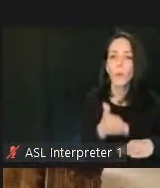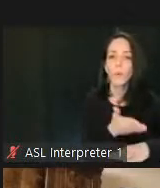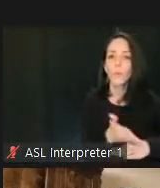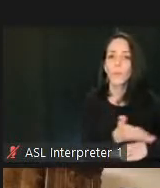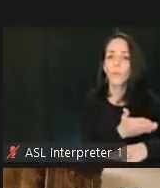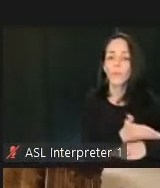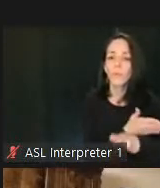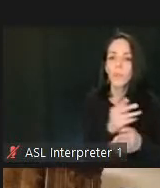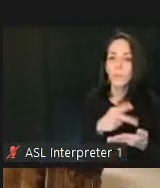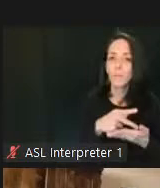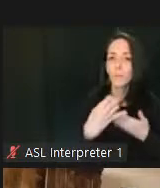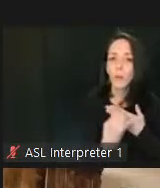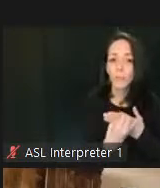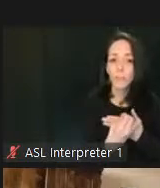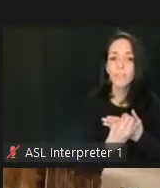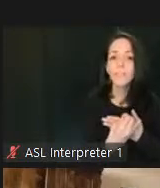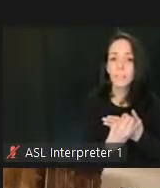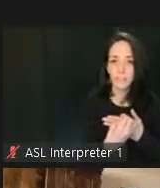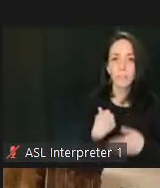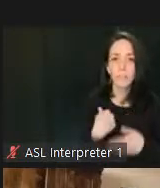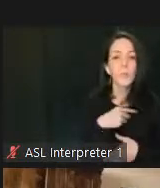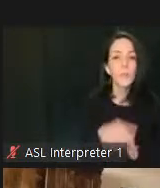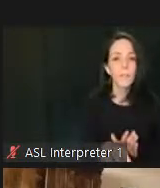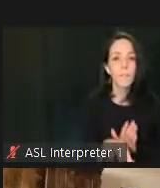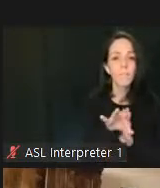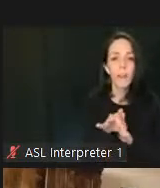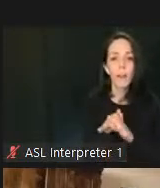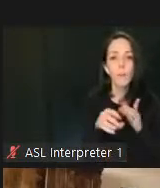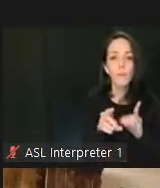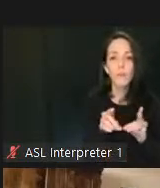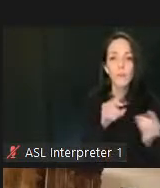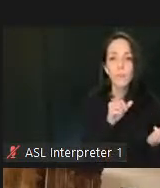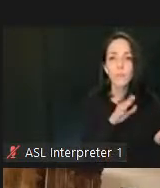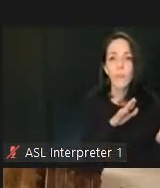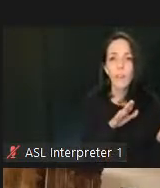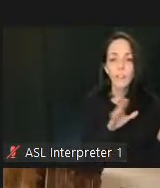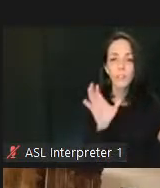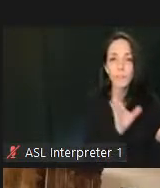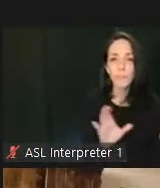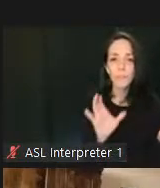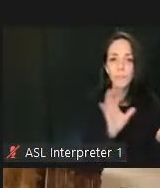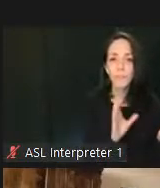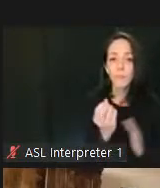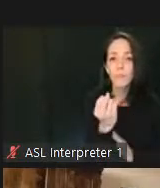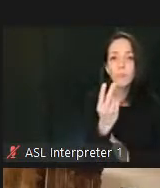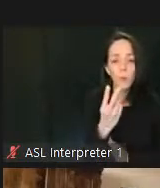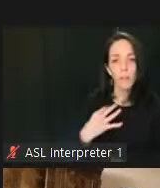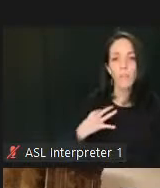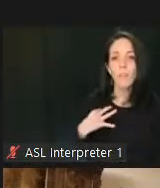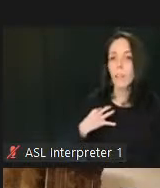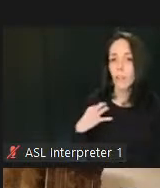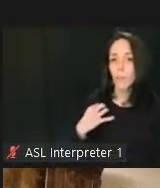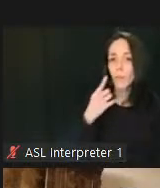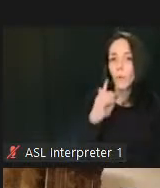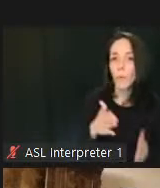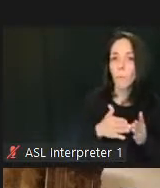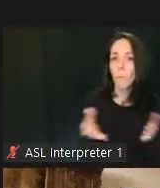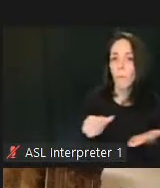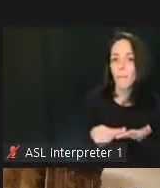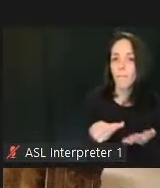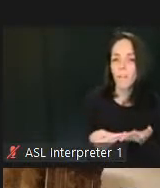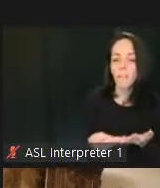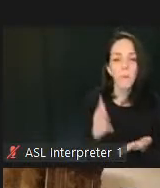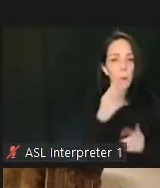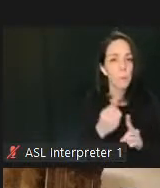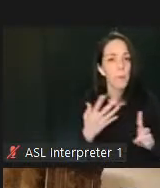identified within this funding strategy. 12 of those are eligible for public funding, and we'll talk a little bit more about that as we